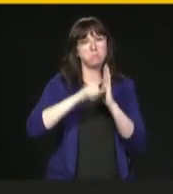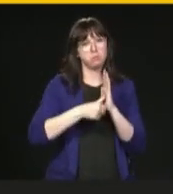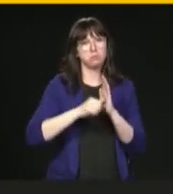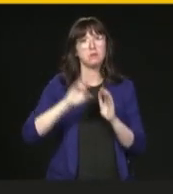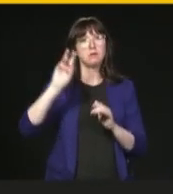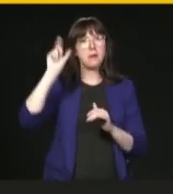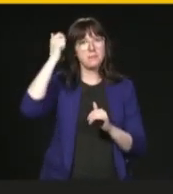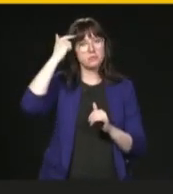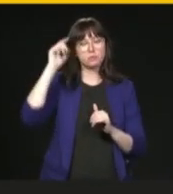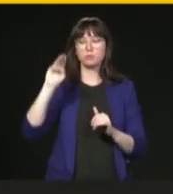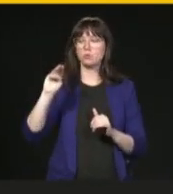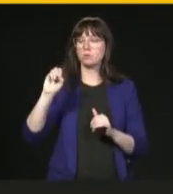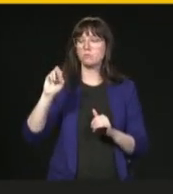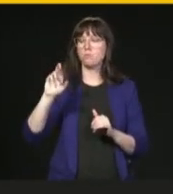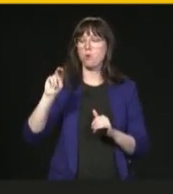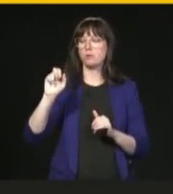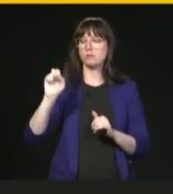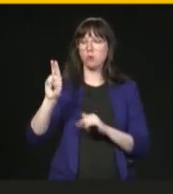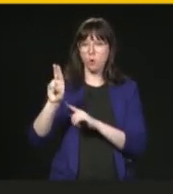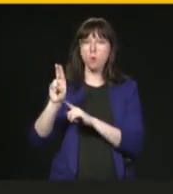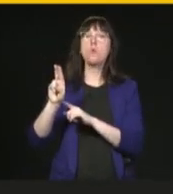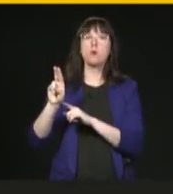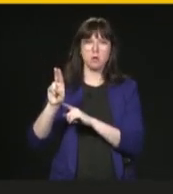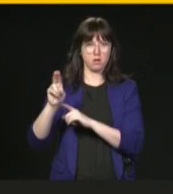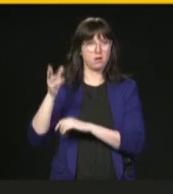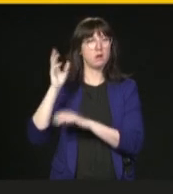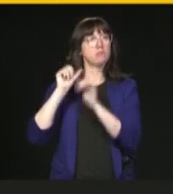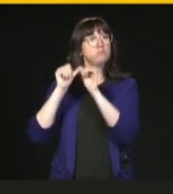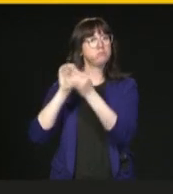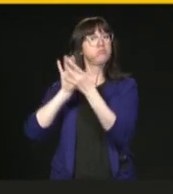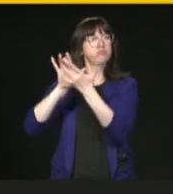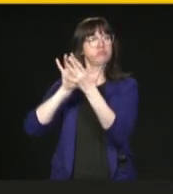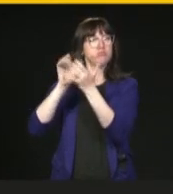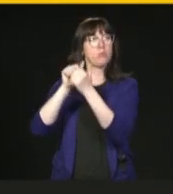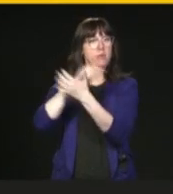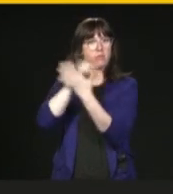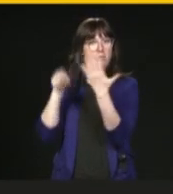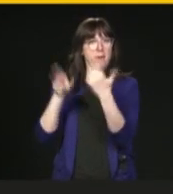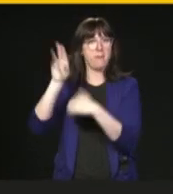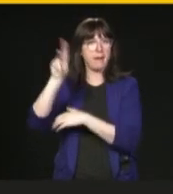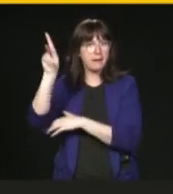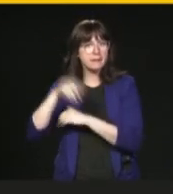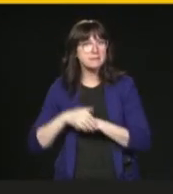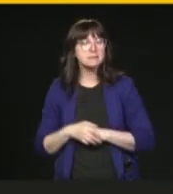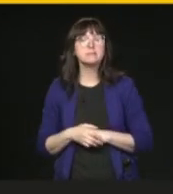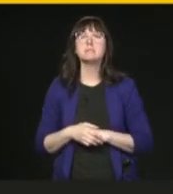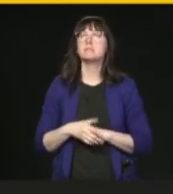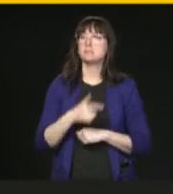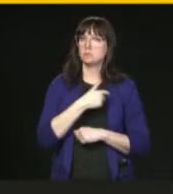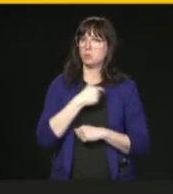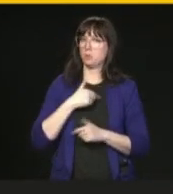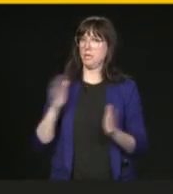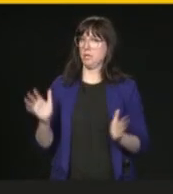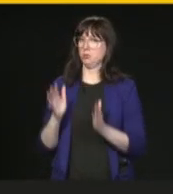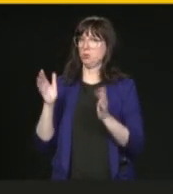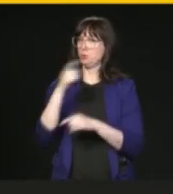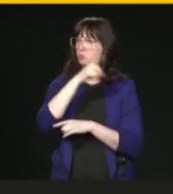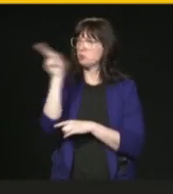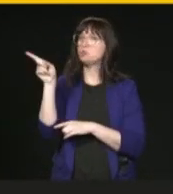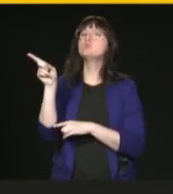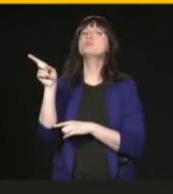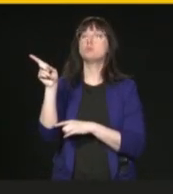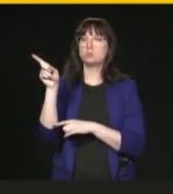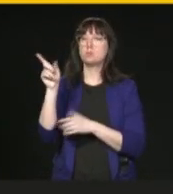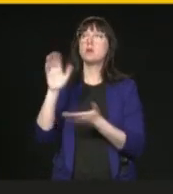Minister Morneau has been in regular discussions with the banks. We are encouraging them to take